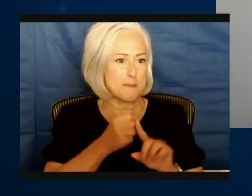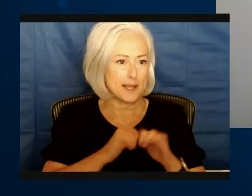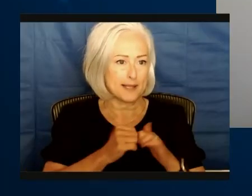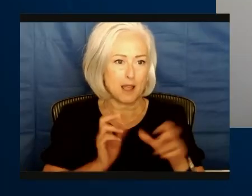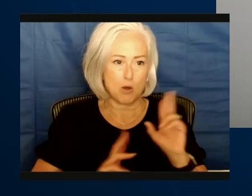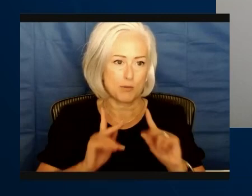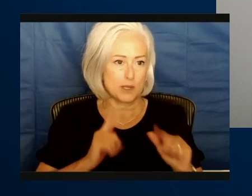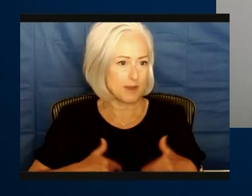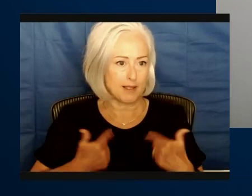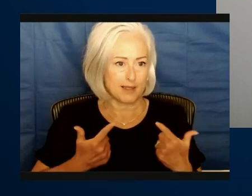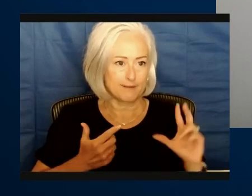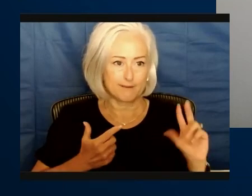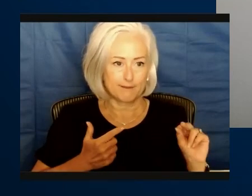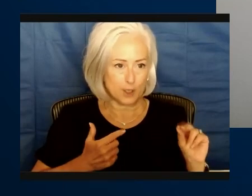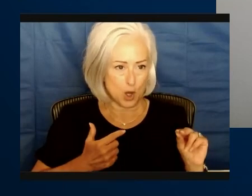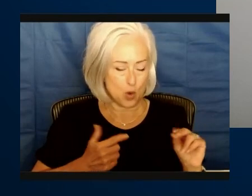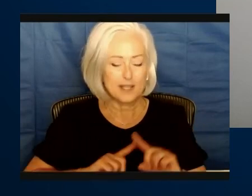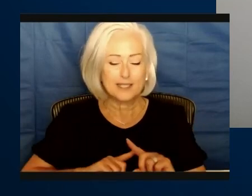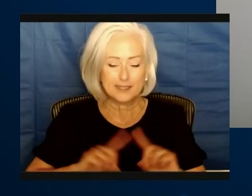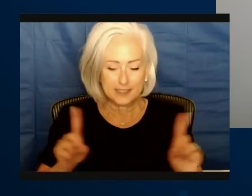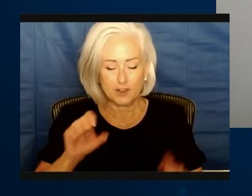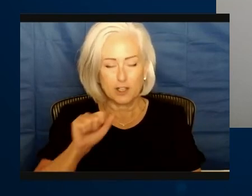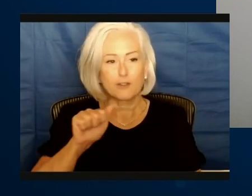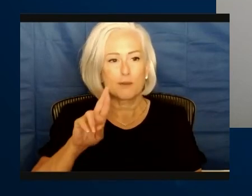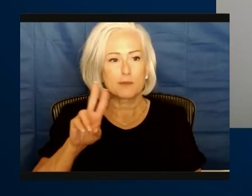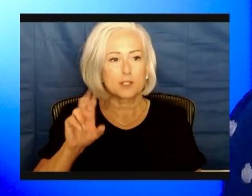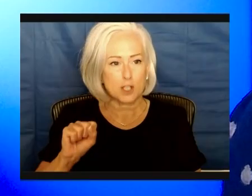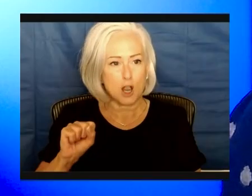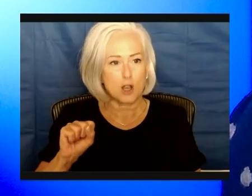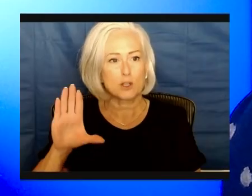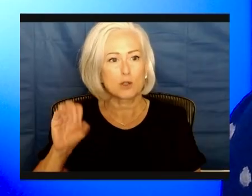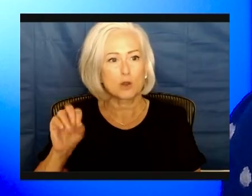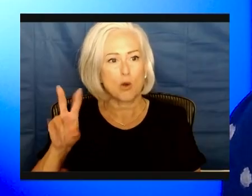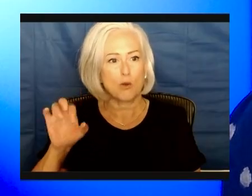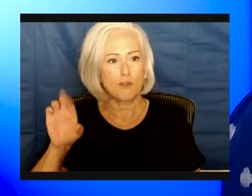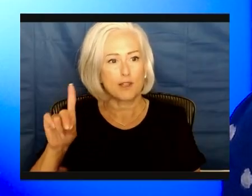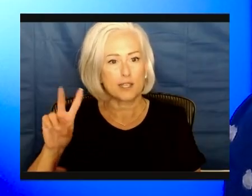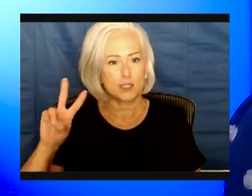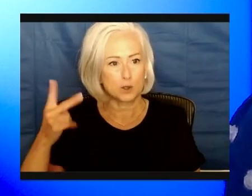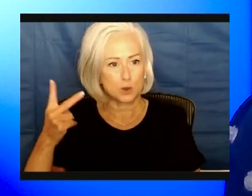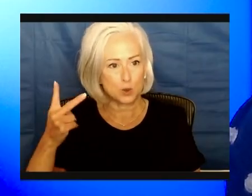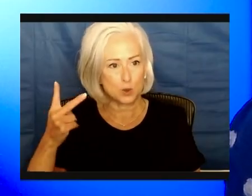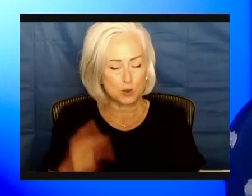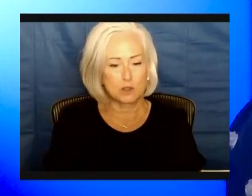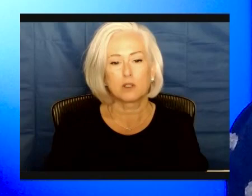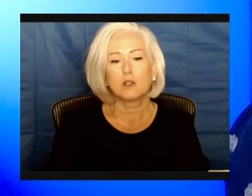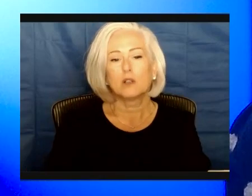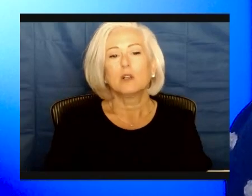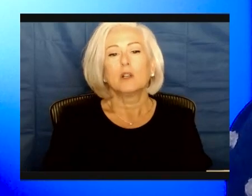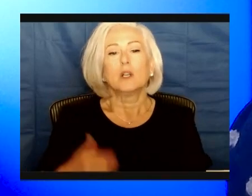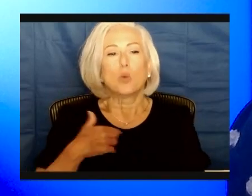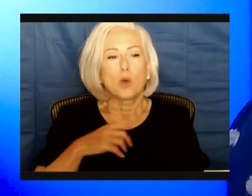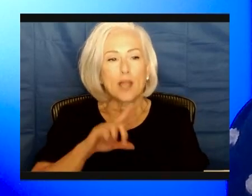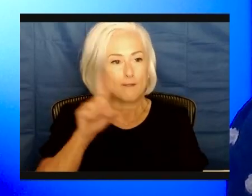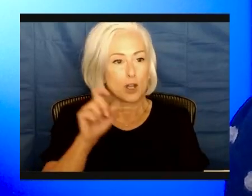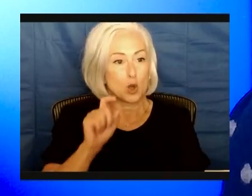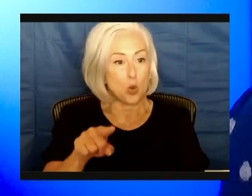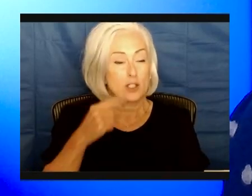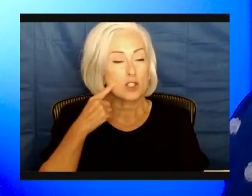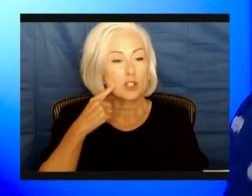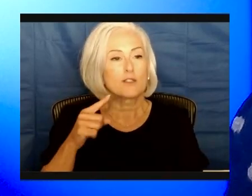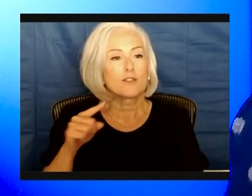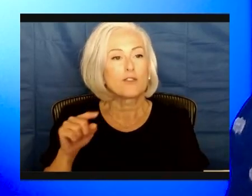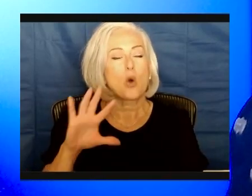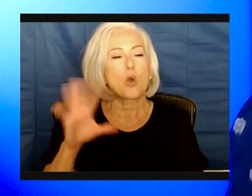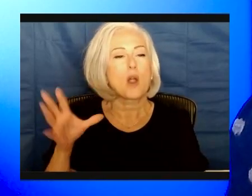like SARS-CoV-2. Jess, last question. Last question. Karam has a question for our African Trauma Initiative team, our guest today.